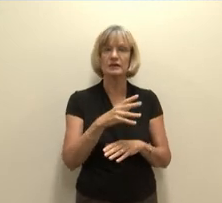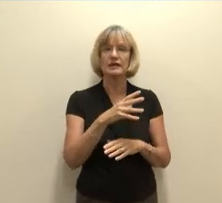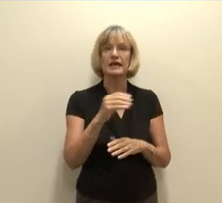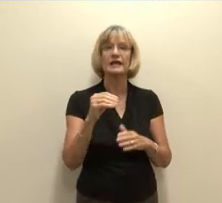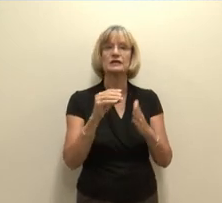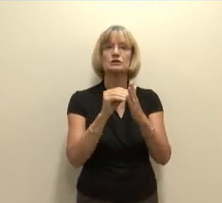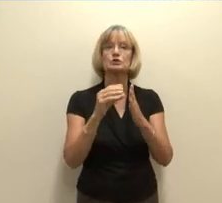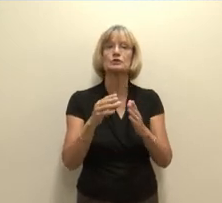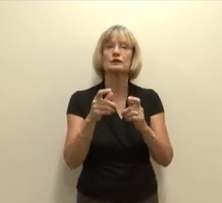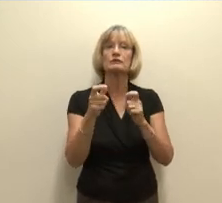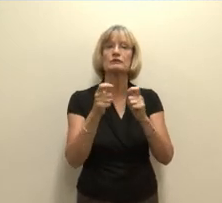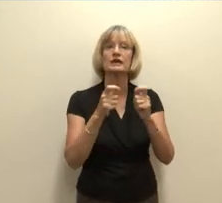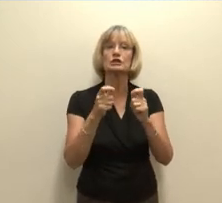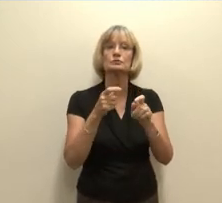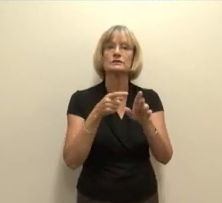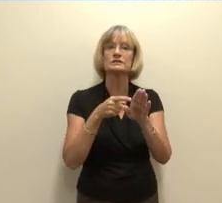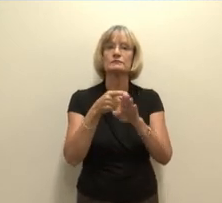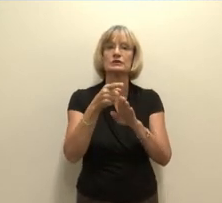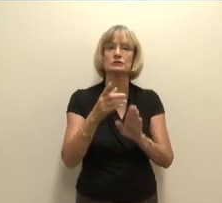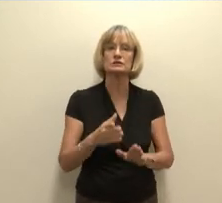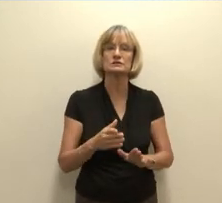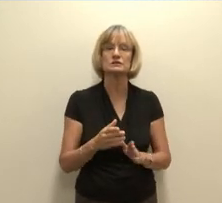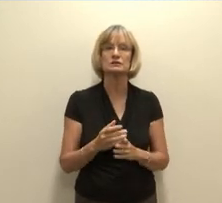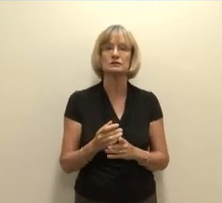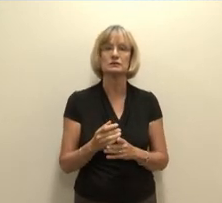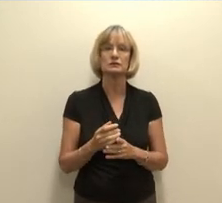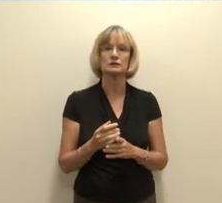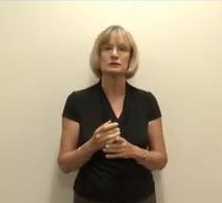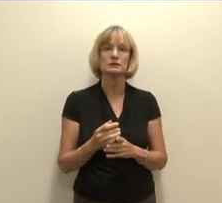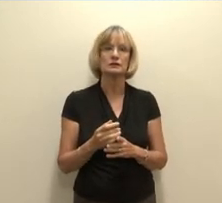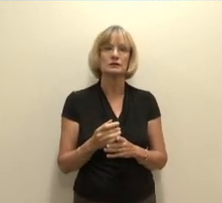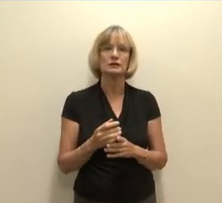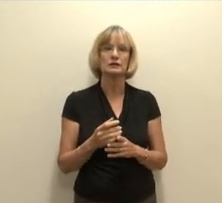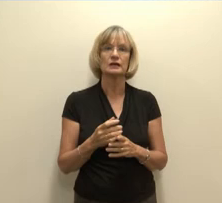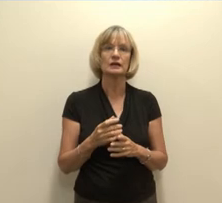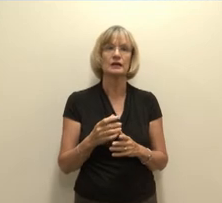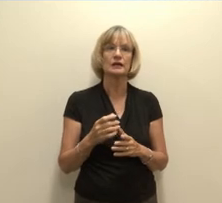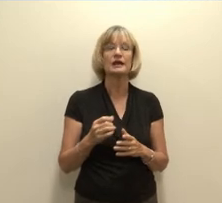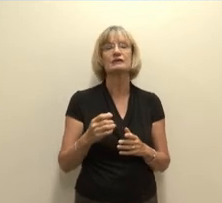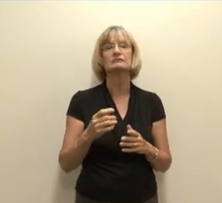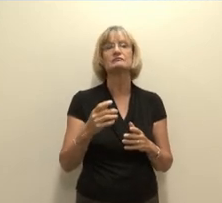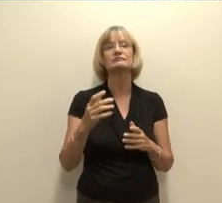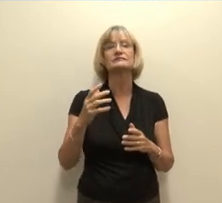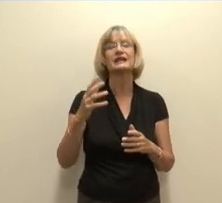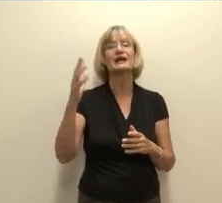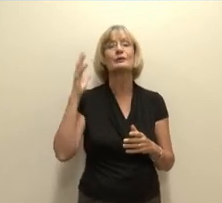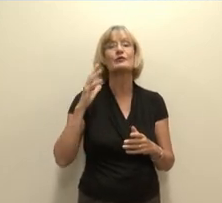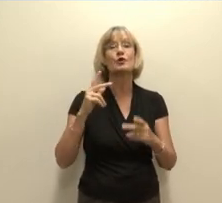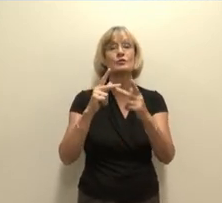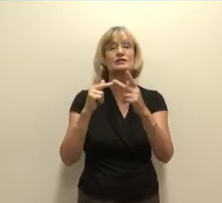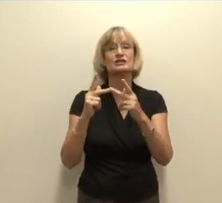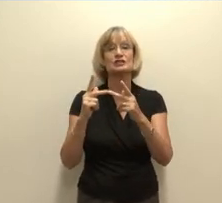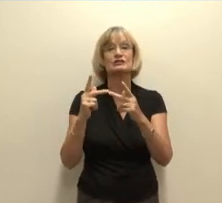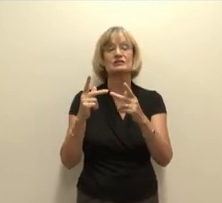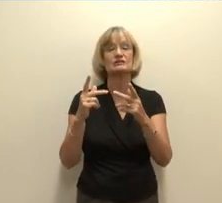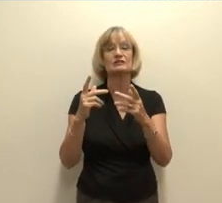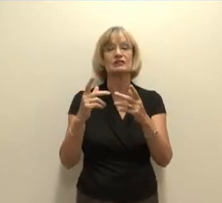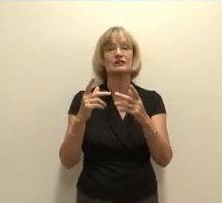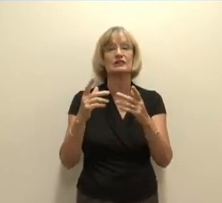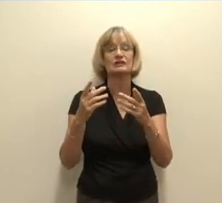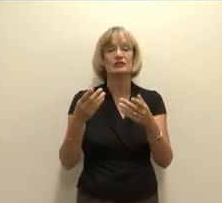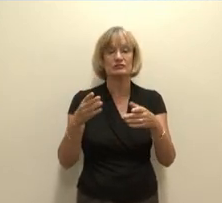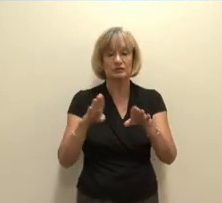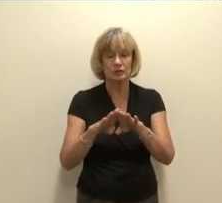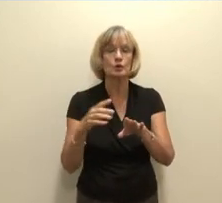management specialist that is restoring a position that has been cut a couple years ago, and then a couple staff in maintenance